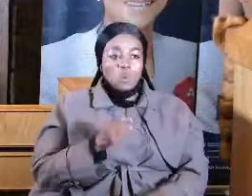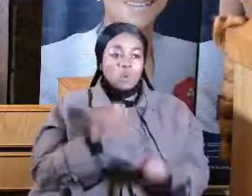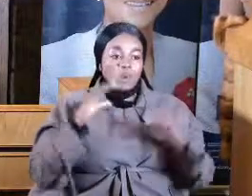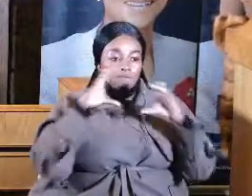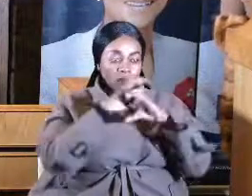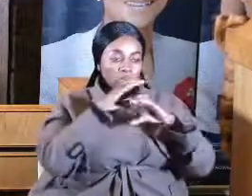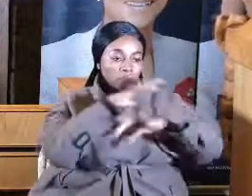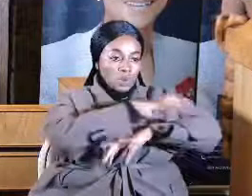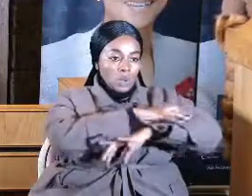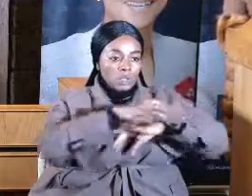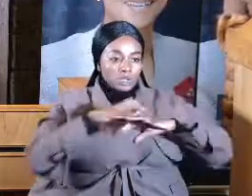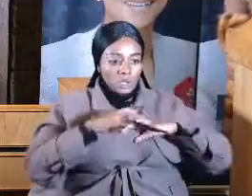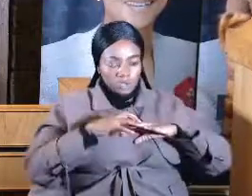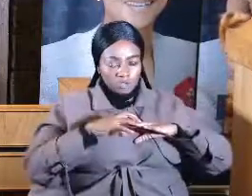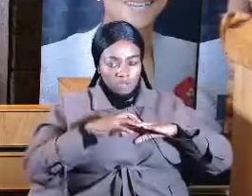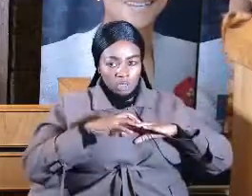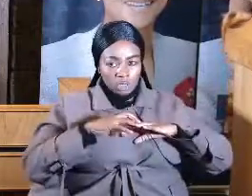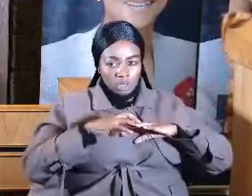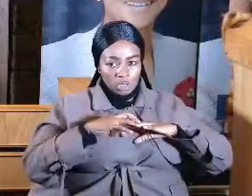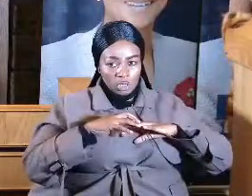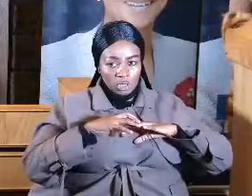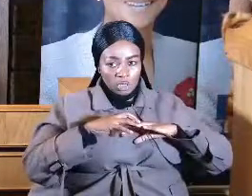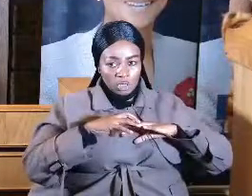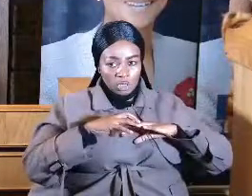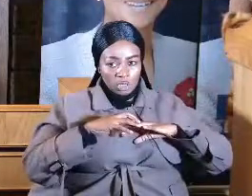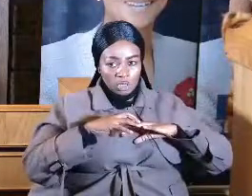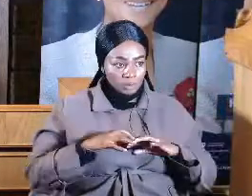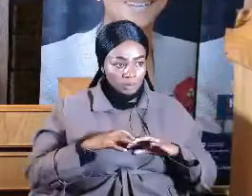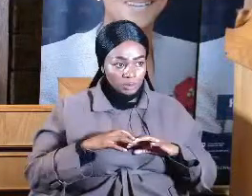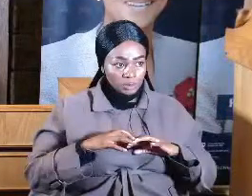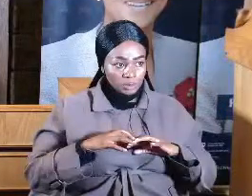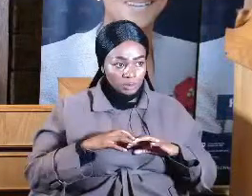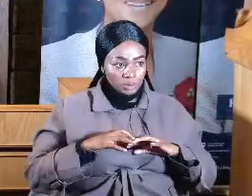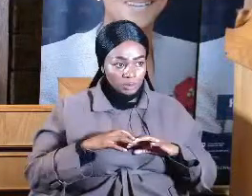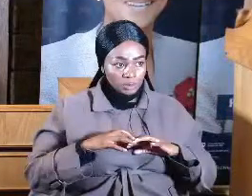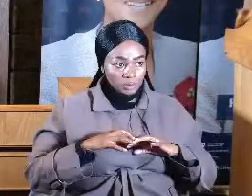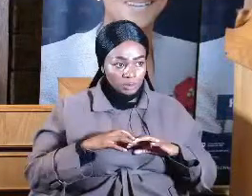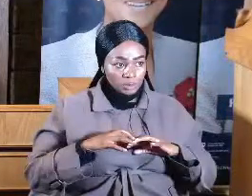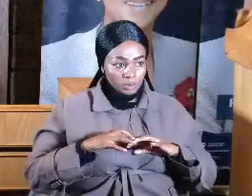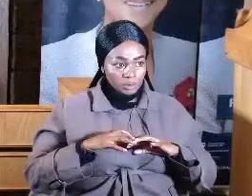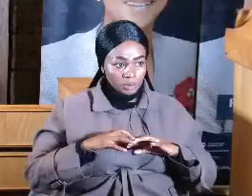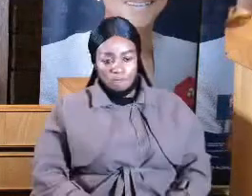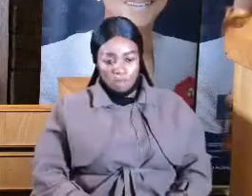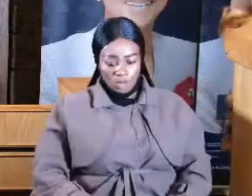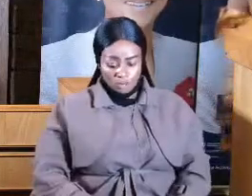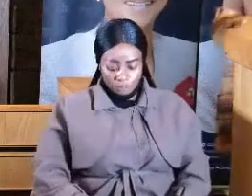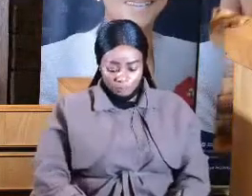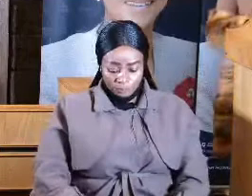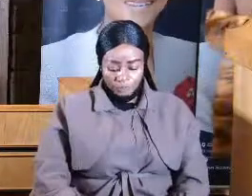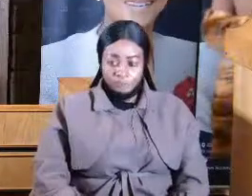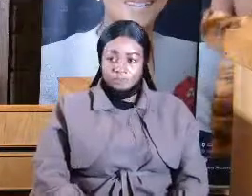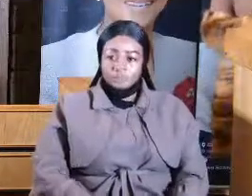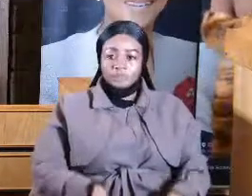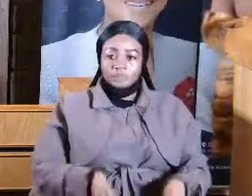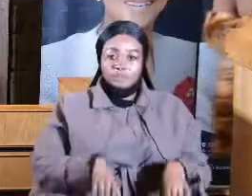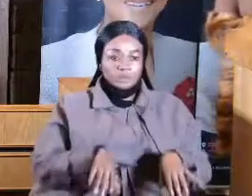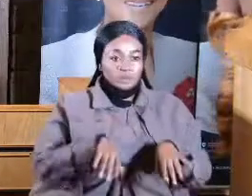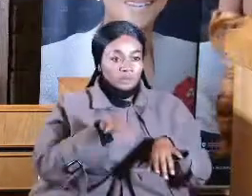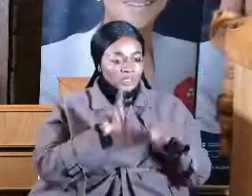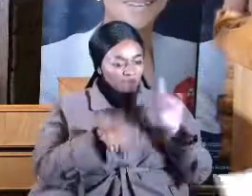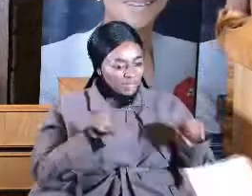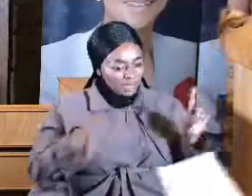agriculture, the expertise of women. People who have always known that spinach